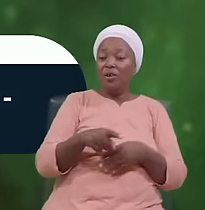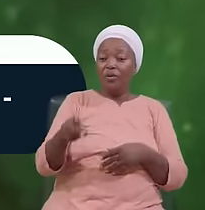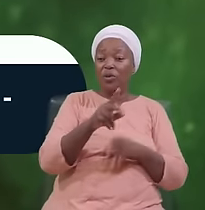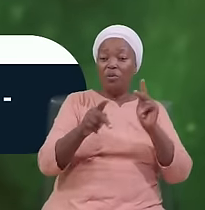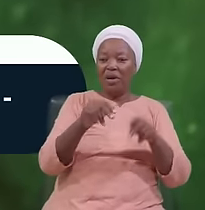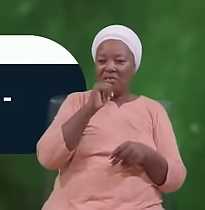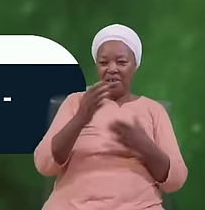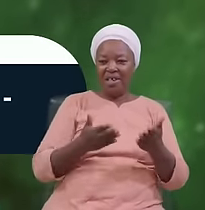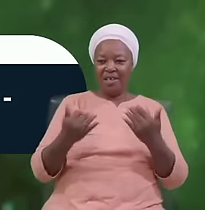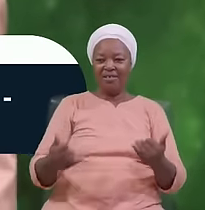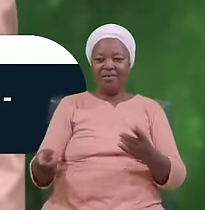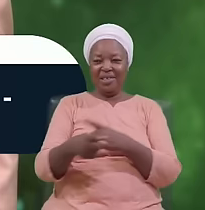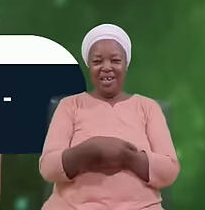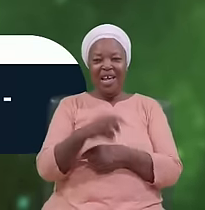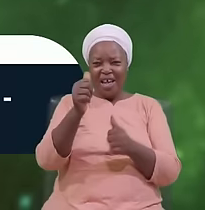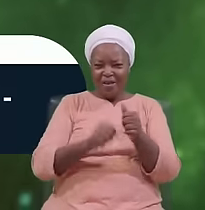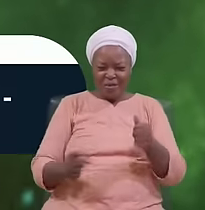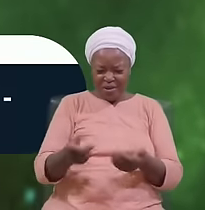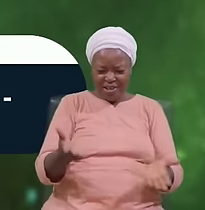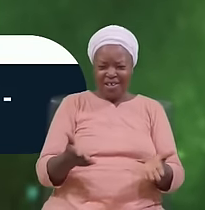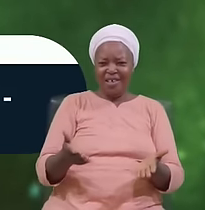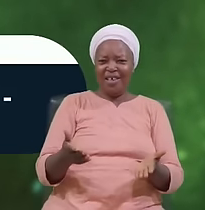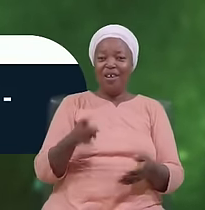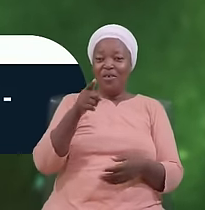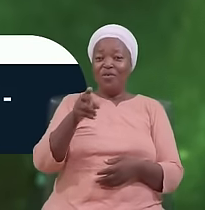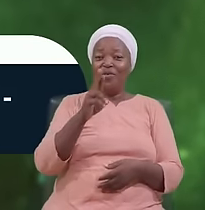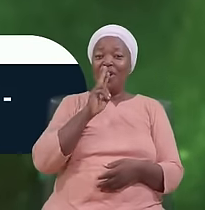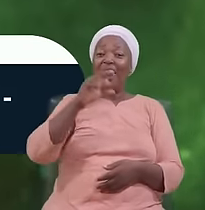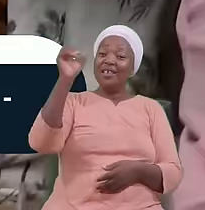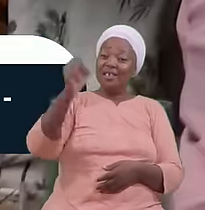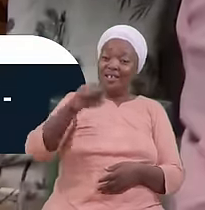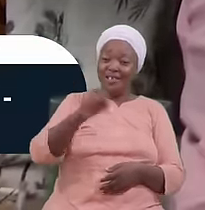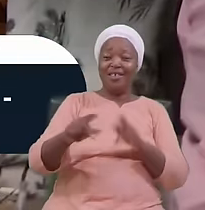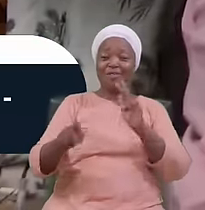not here today. Everybody here, you are yes people.